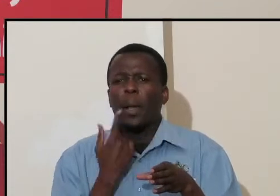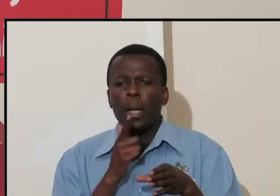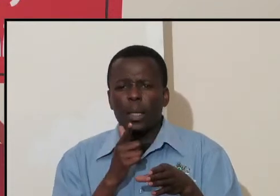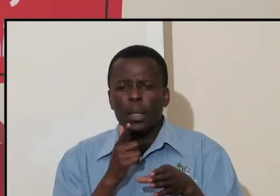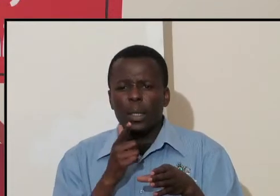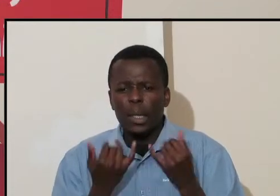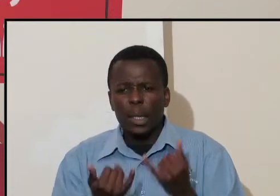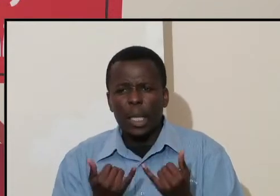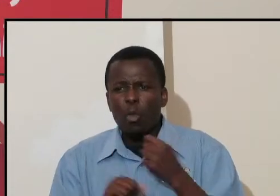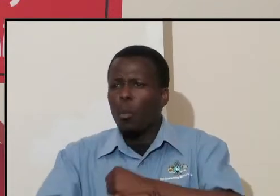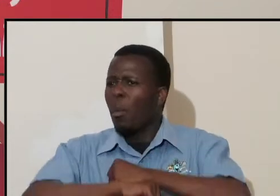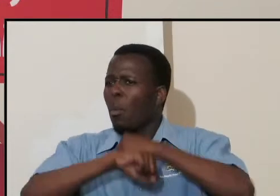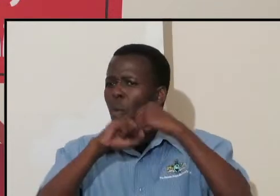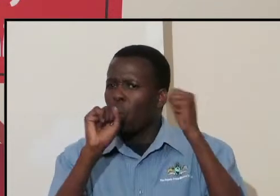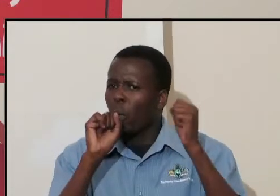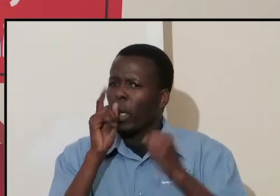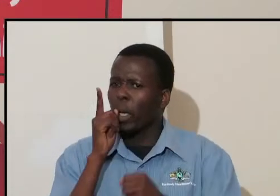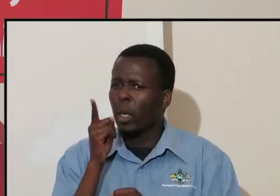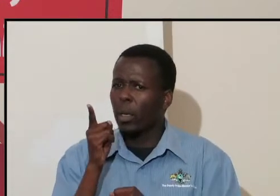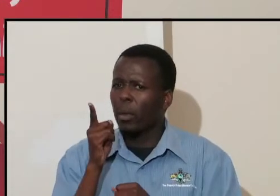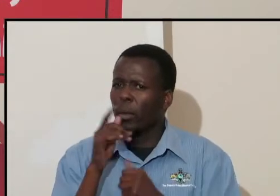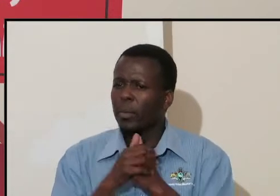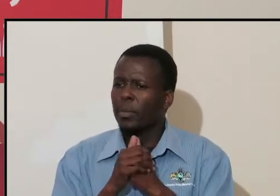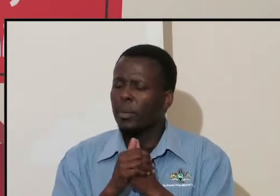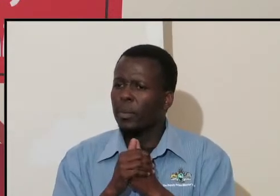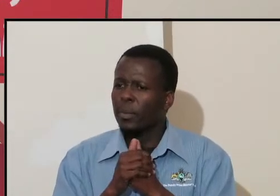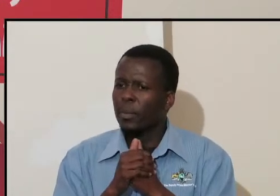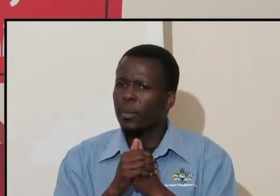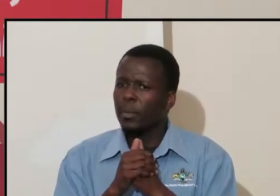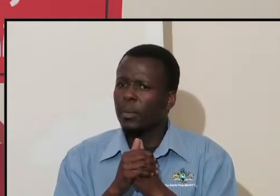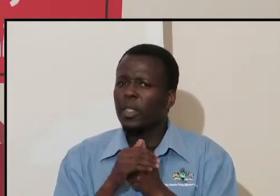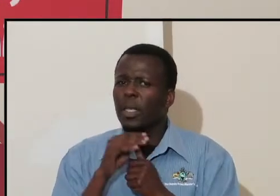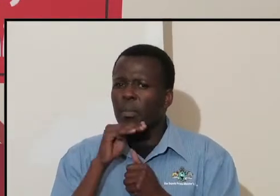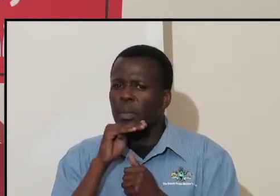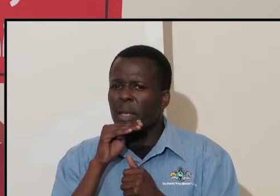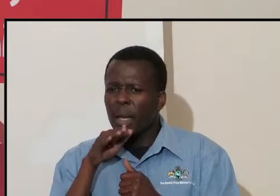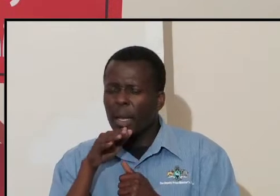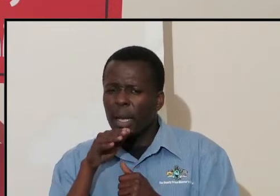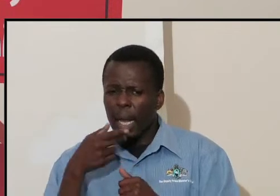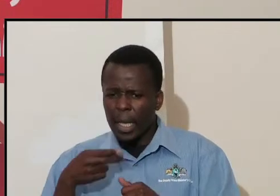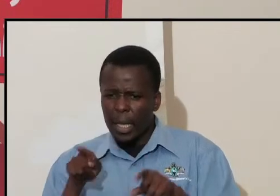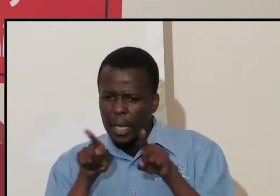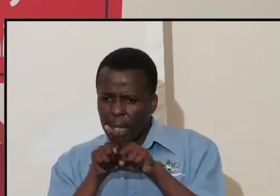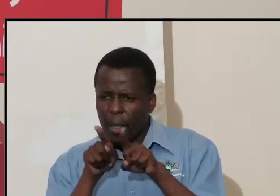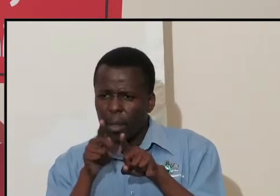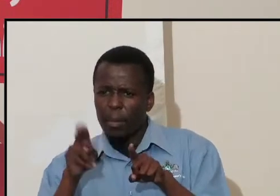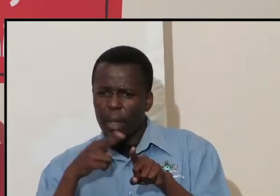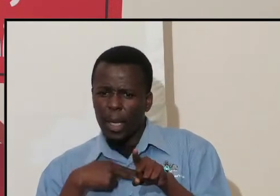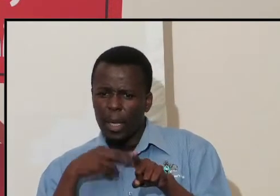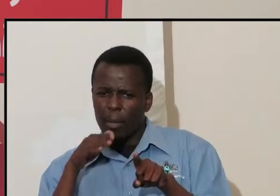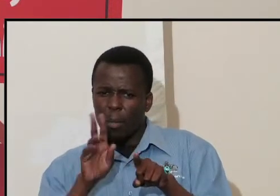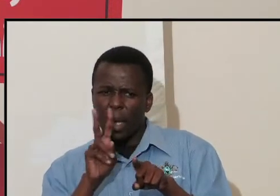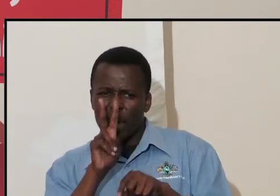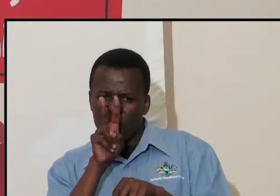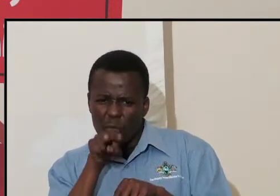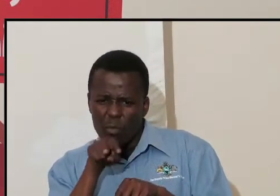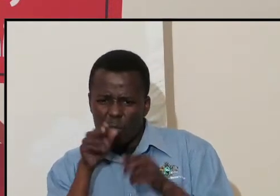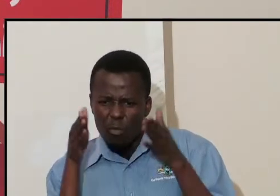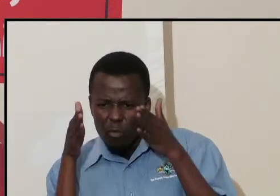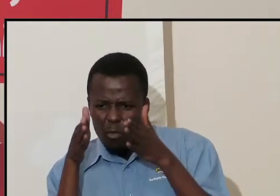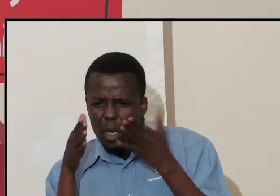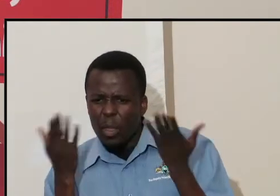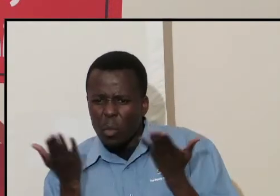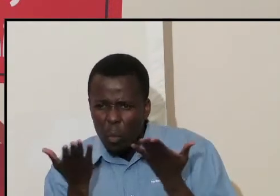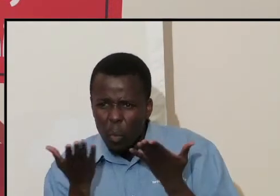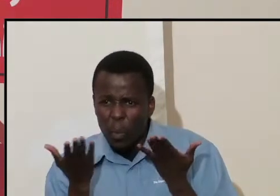What should we be watching out for? What should we be keeping our eyes at to ensure? We want to get to 0, but we know